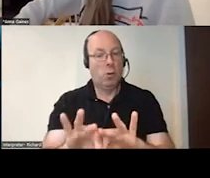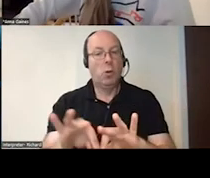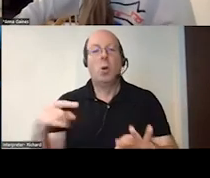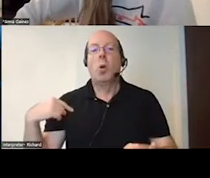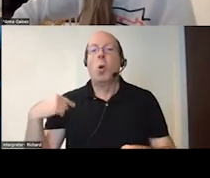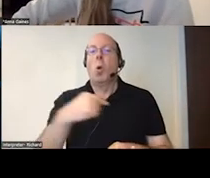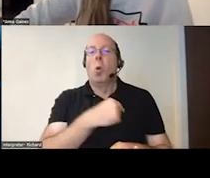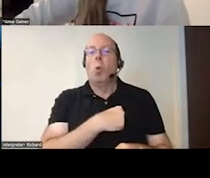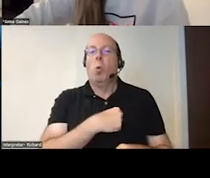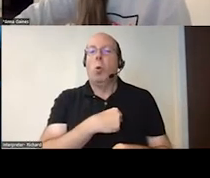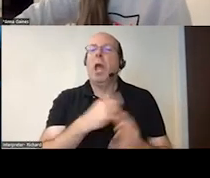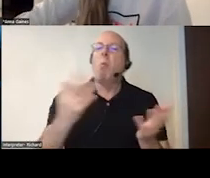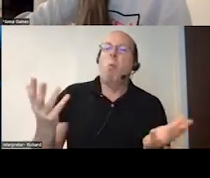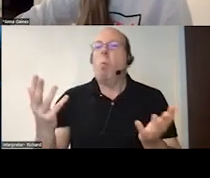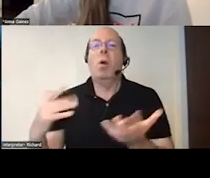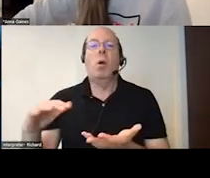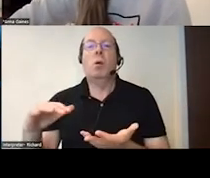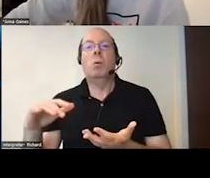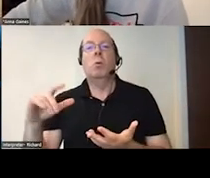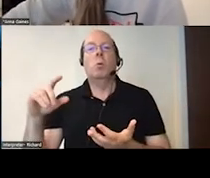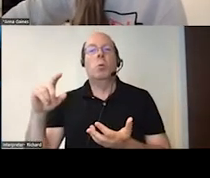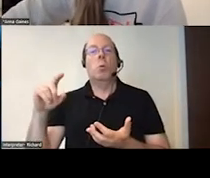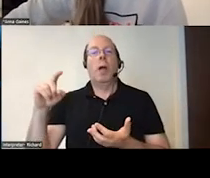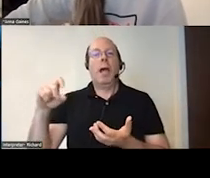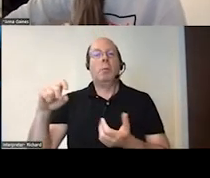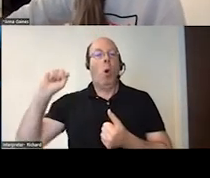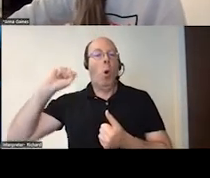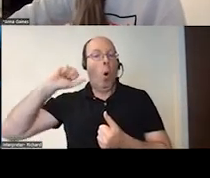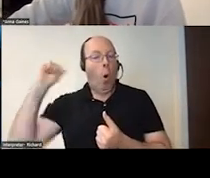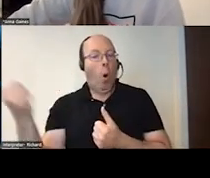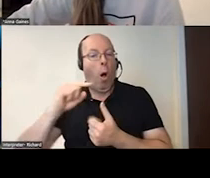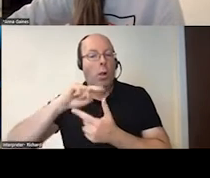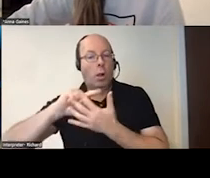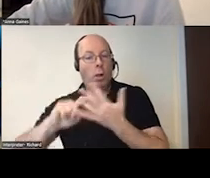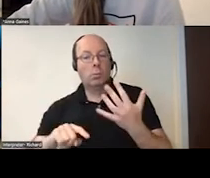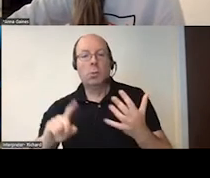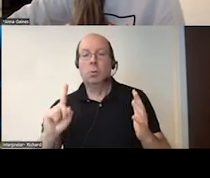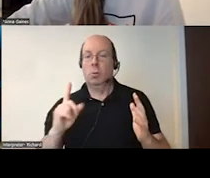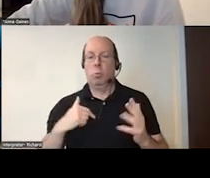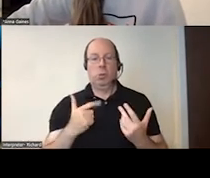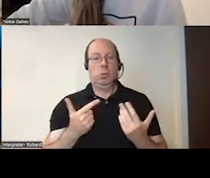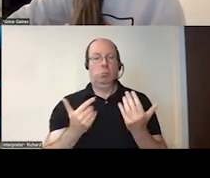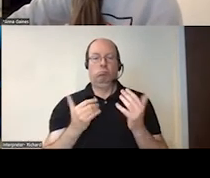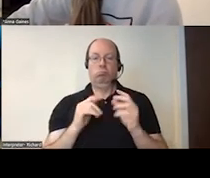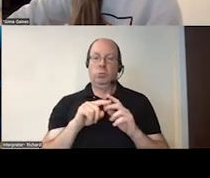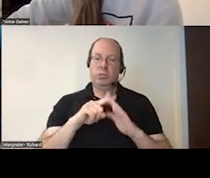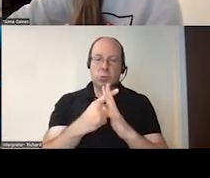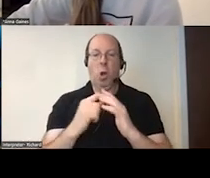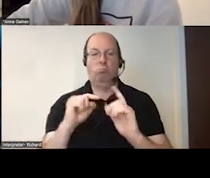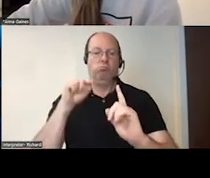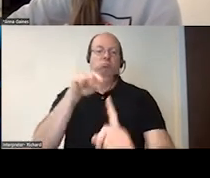ourselves and realized that we did not have to be all these things, and that we could be a game company, and that was just fine. It helped us